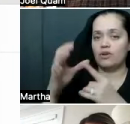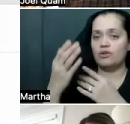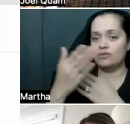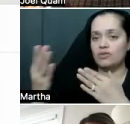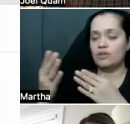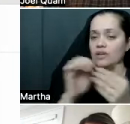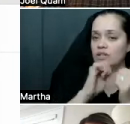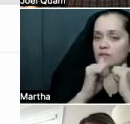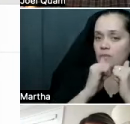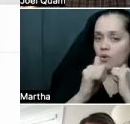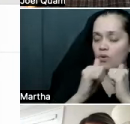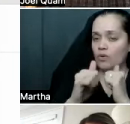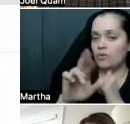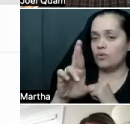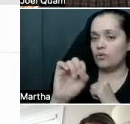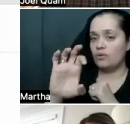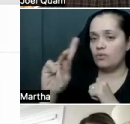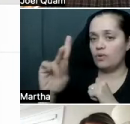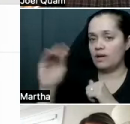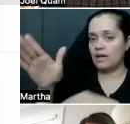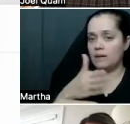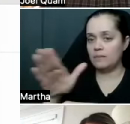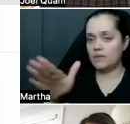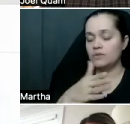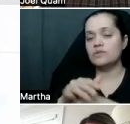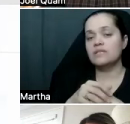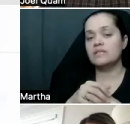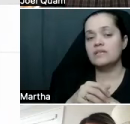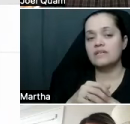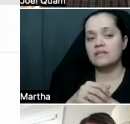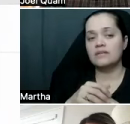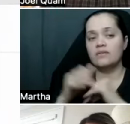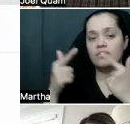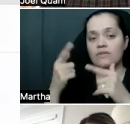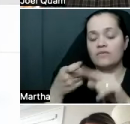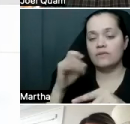sports, rock music, notable in Ohio.